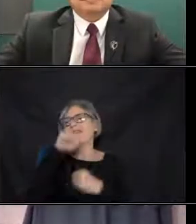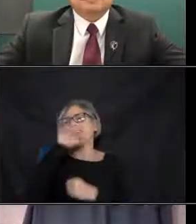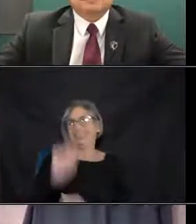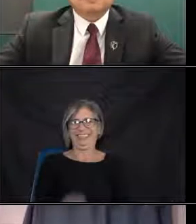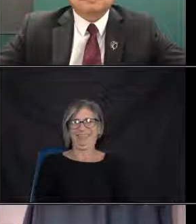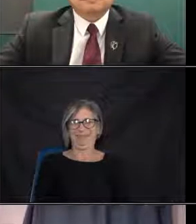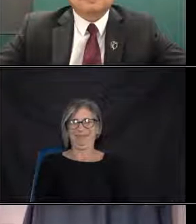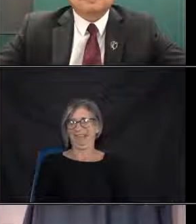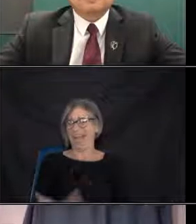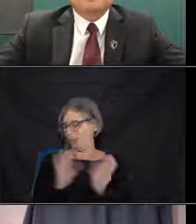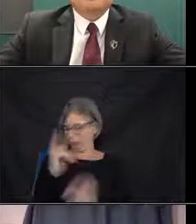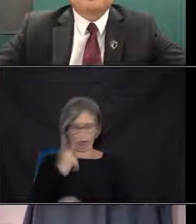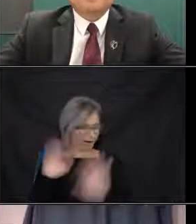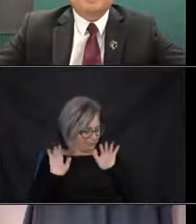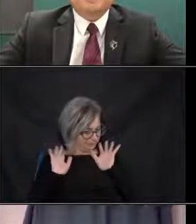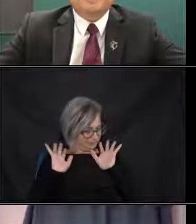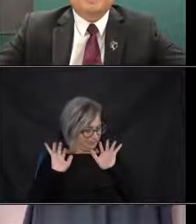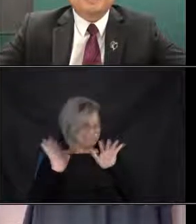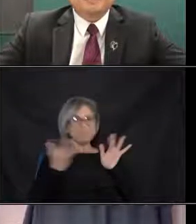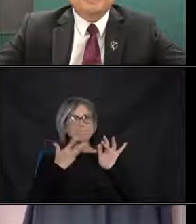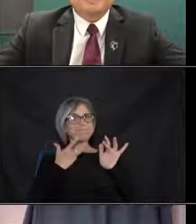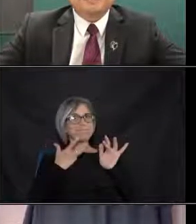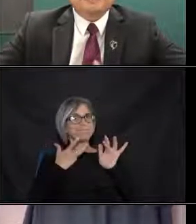Okay. I don't want to cry.